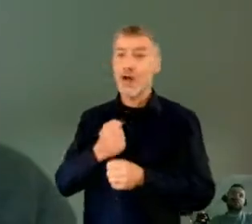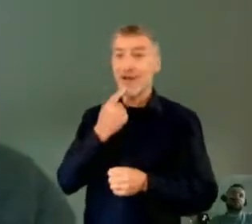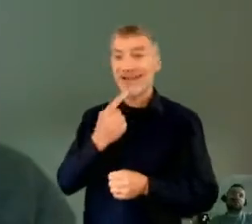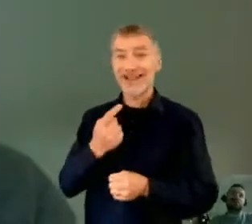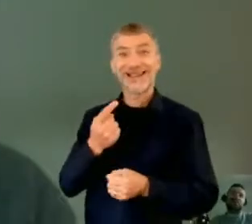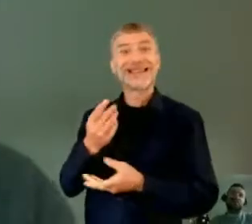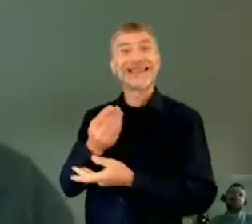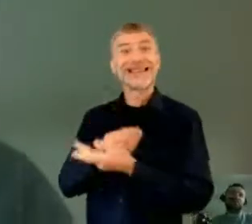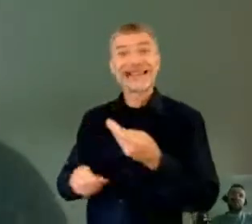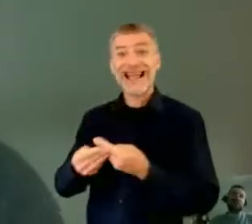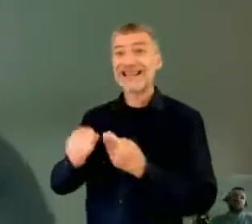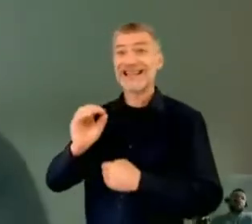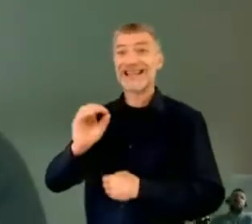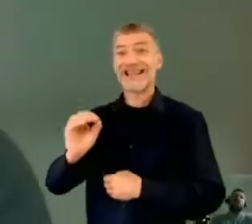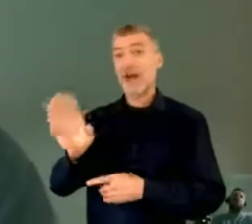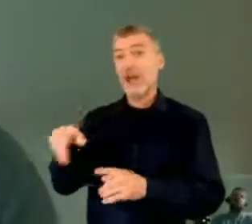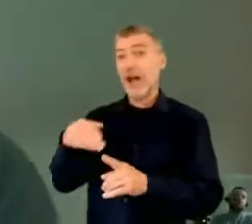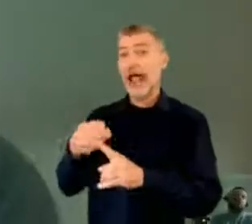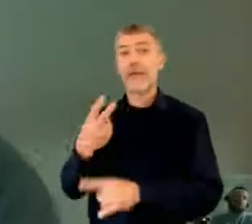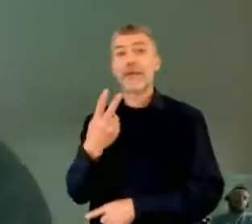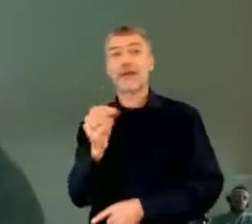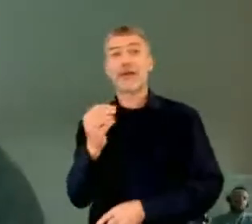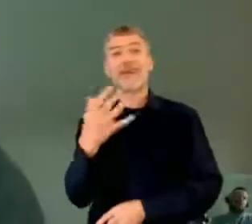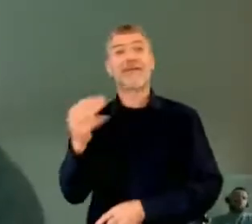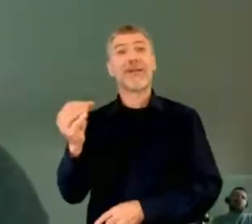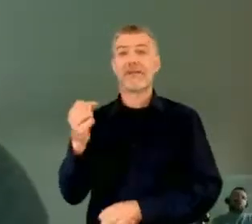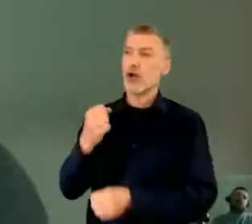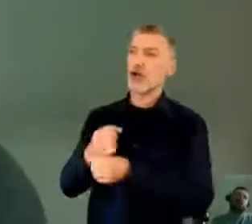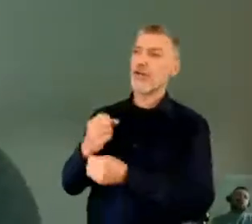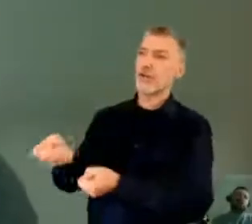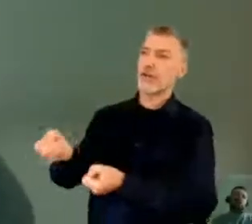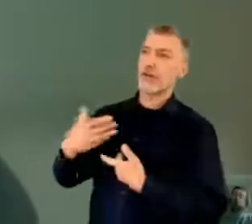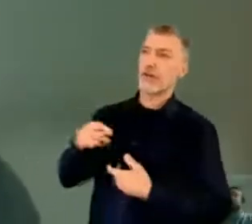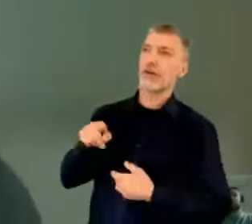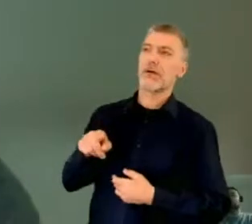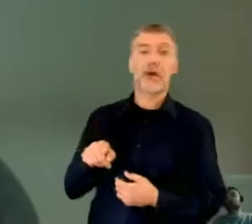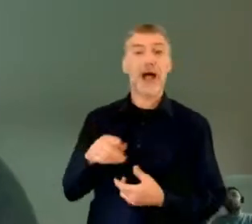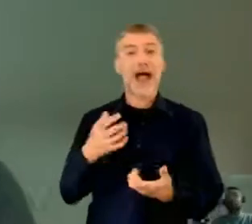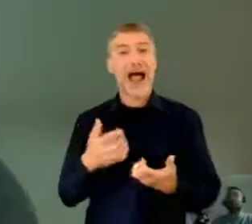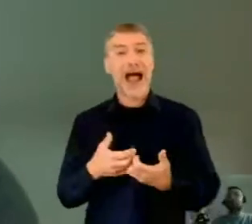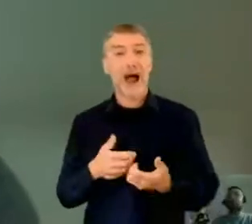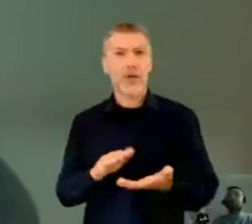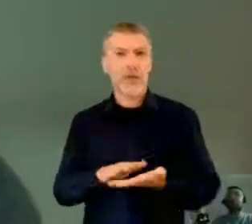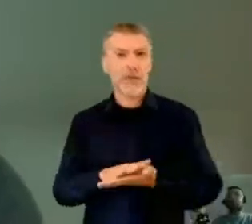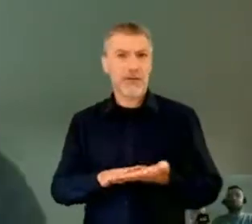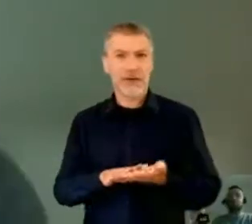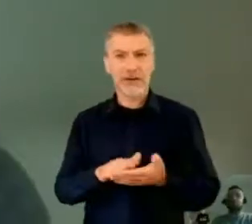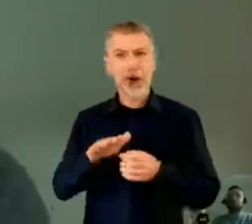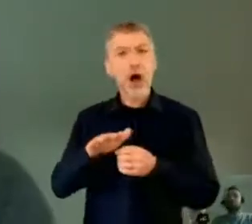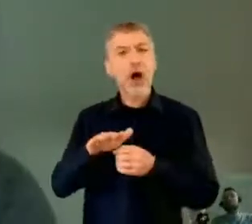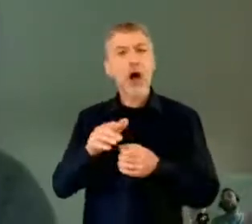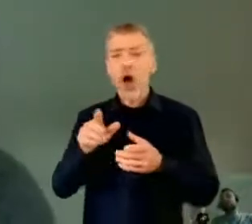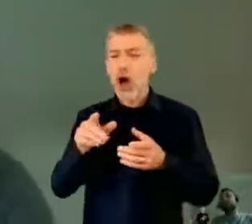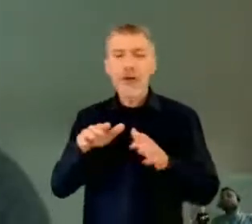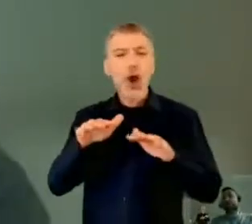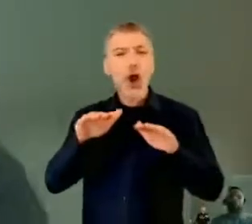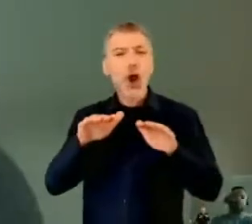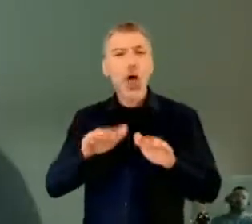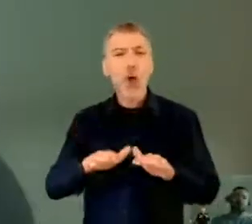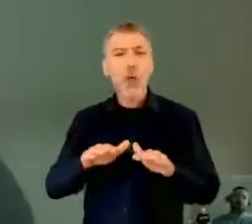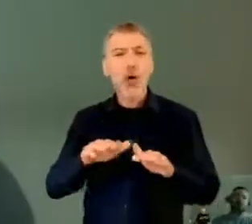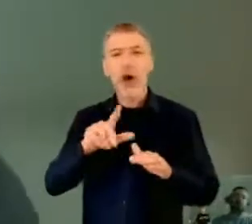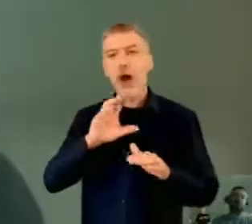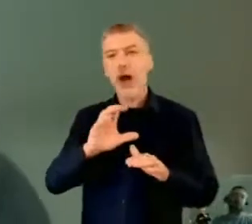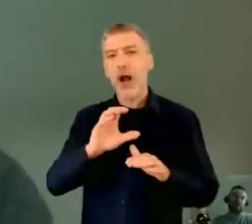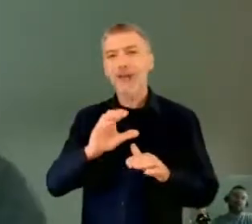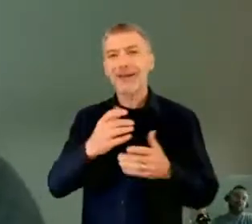by 2050. And one of the ways to achieve that is to accommodate more low carbon technologies. So the next generation of children are